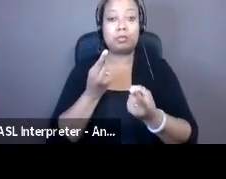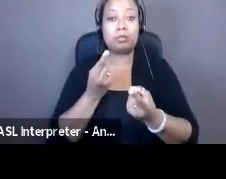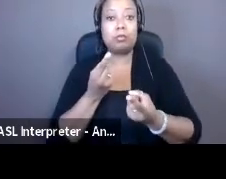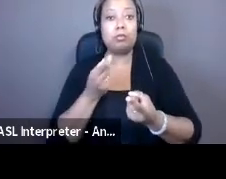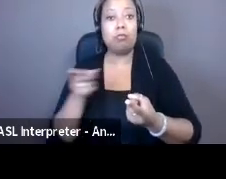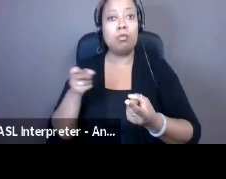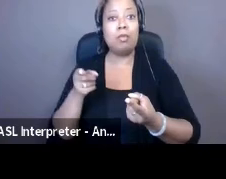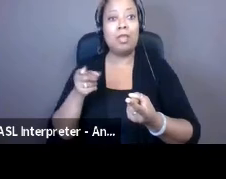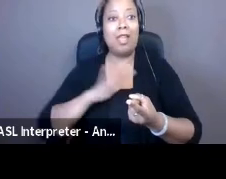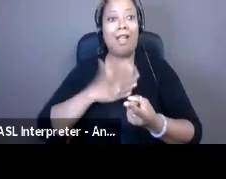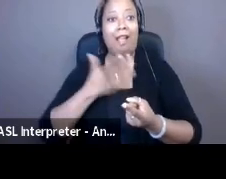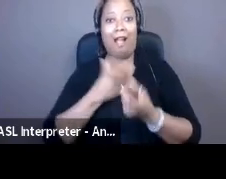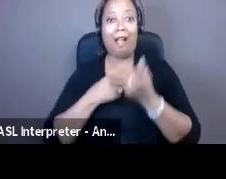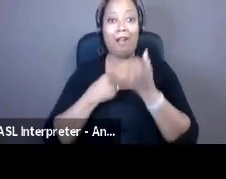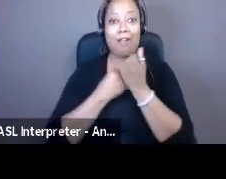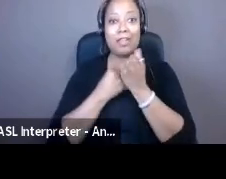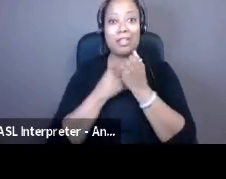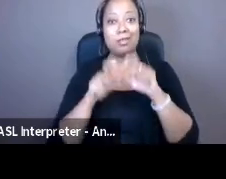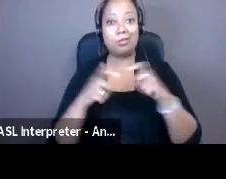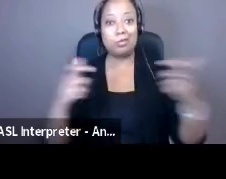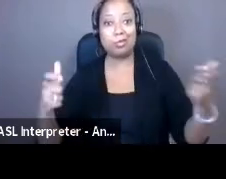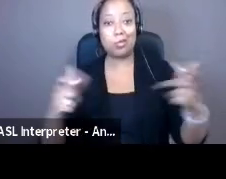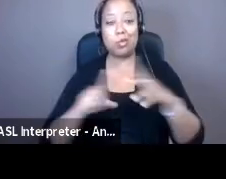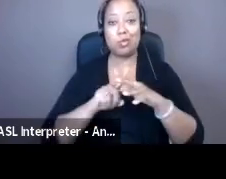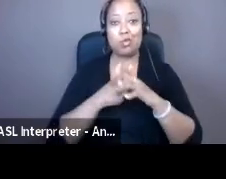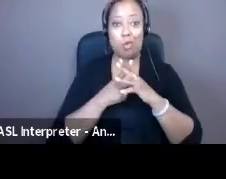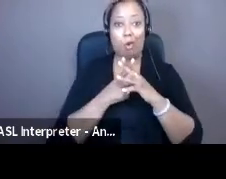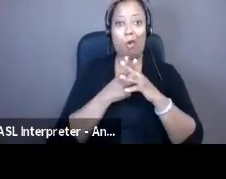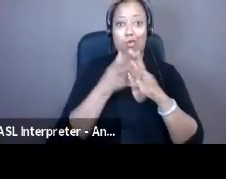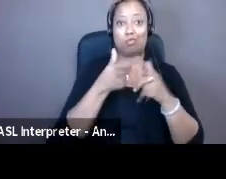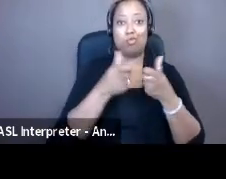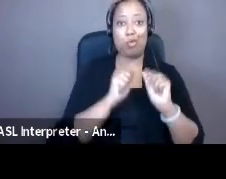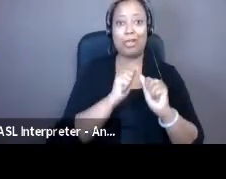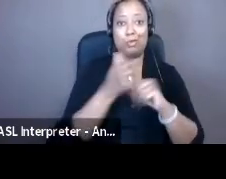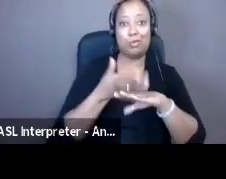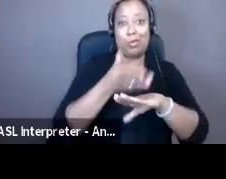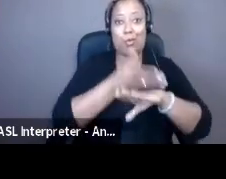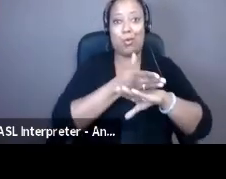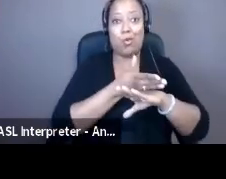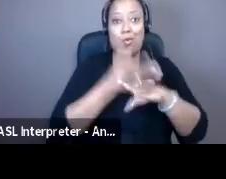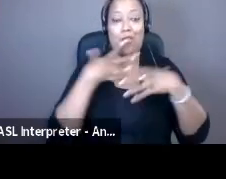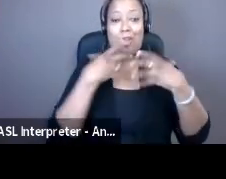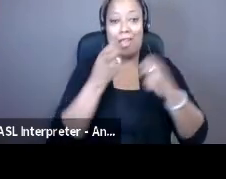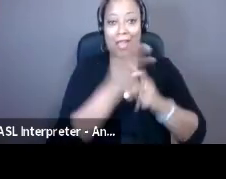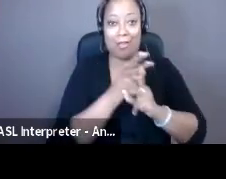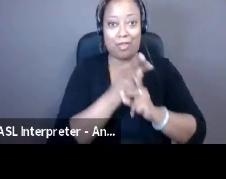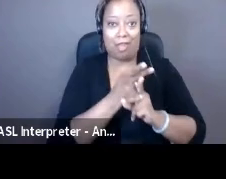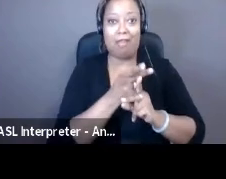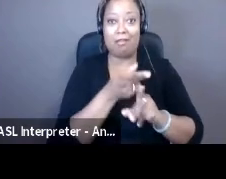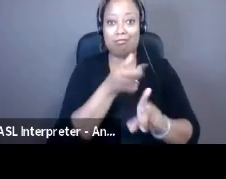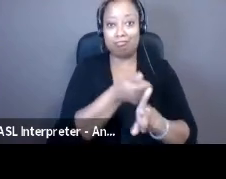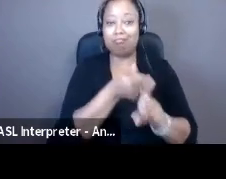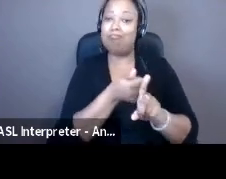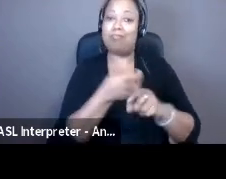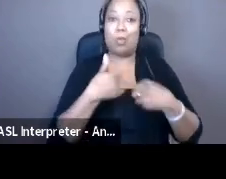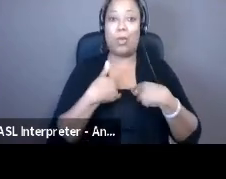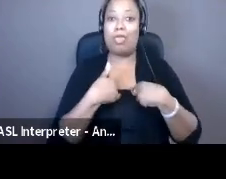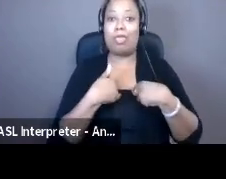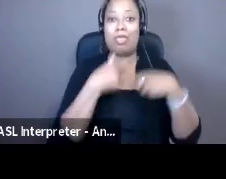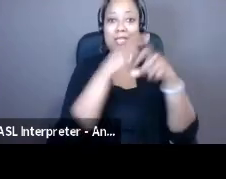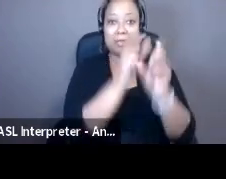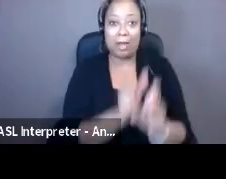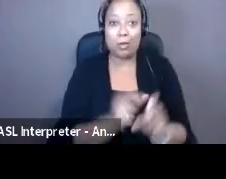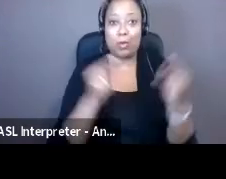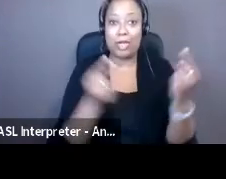expanded our advocacy. We started off really trying to improve healthcare for veterans who have spinal cord injury or disease. And we work with the